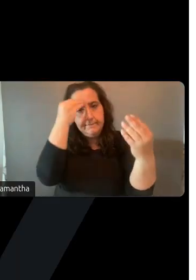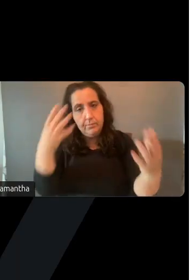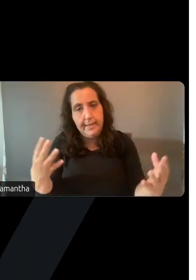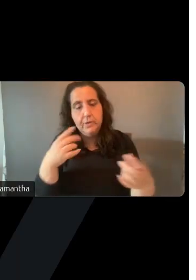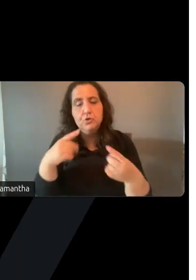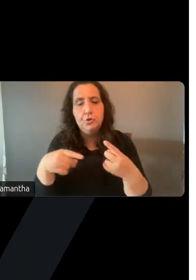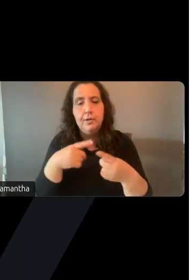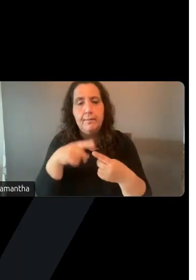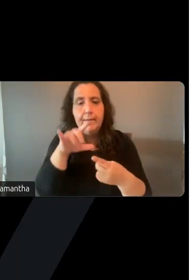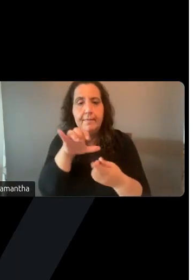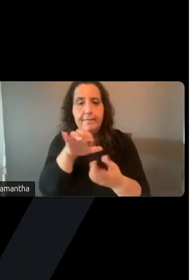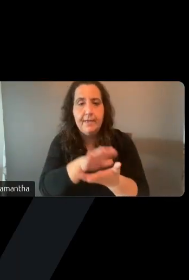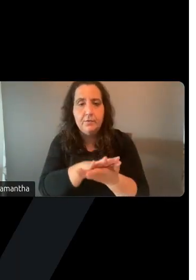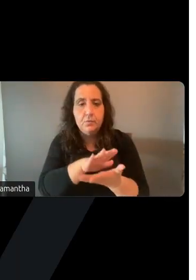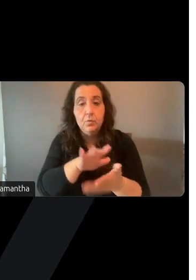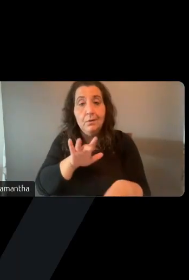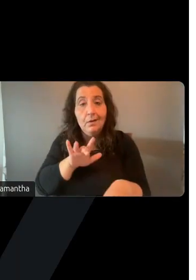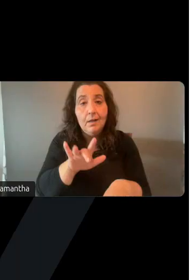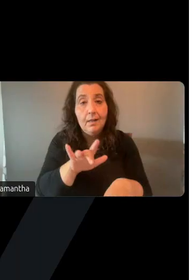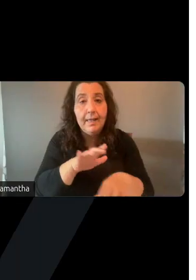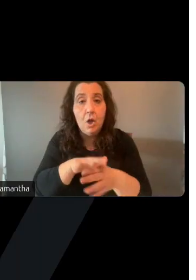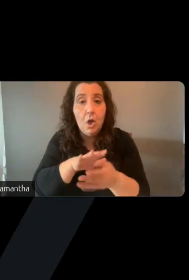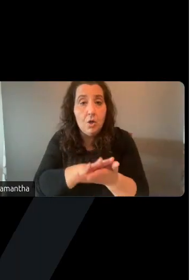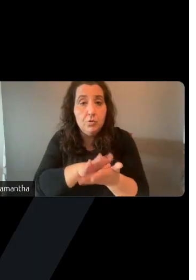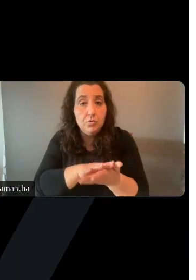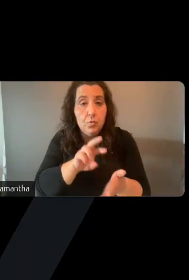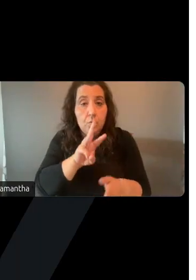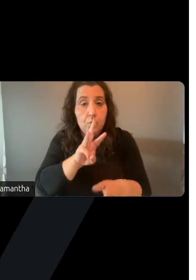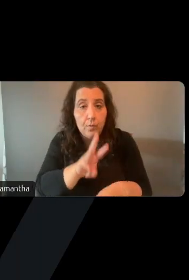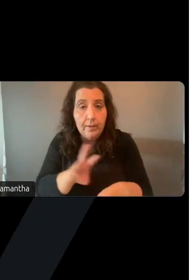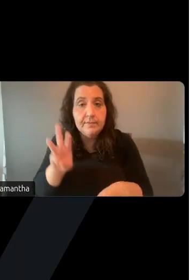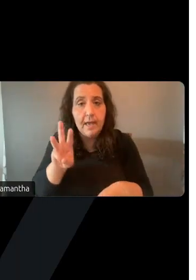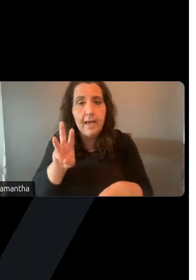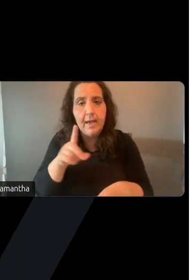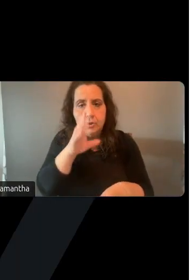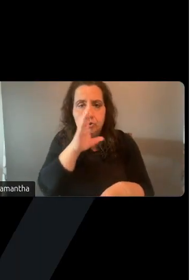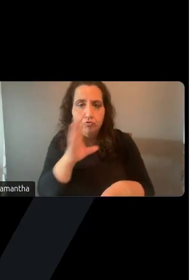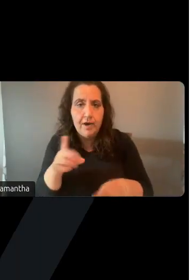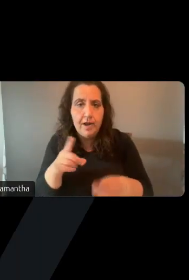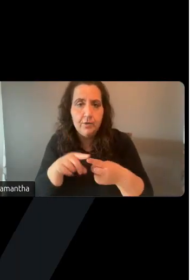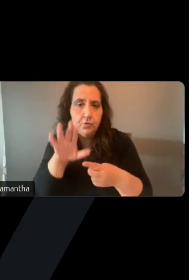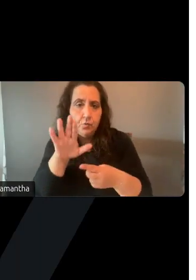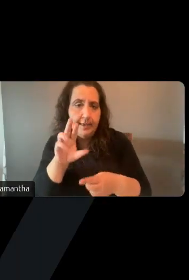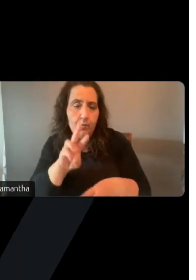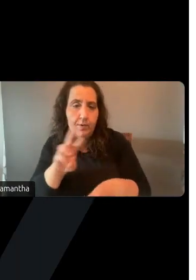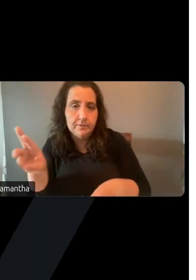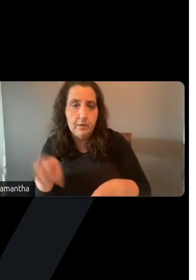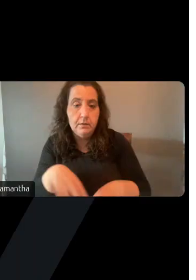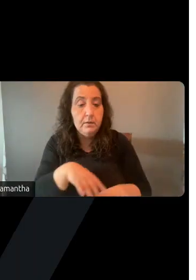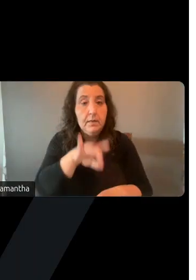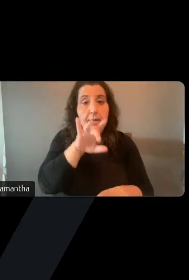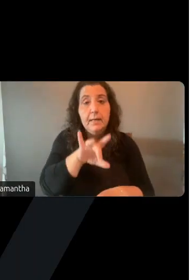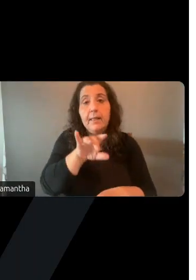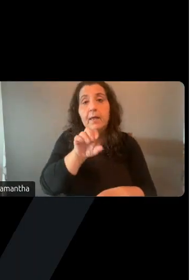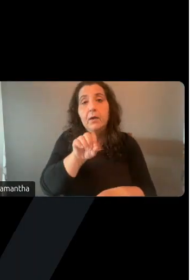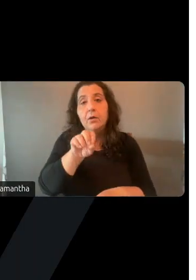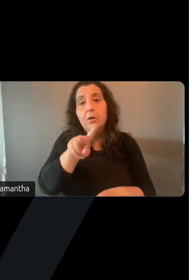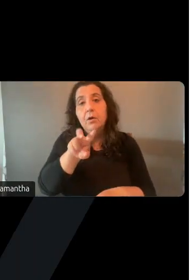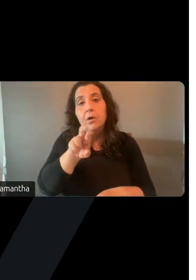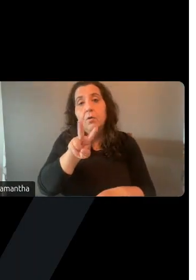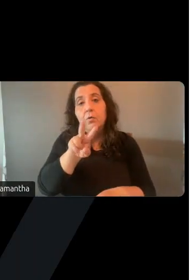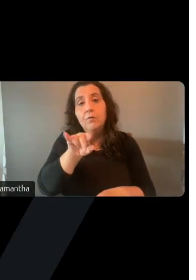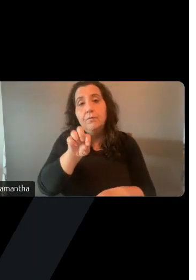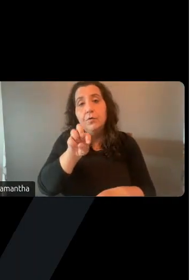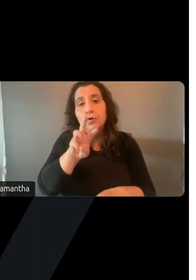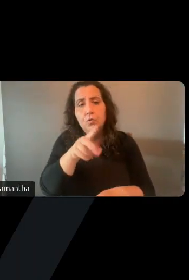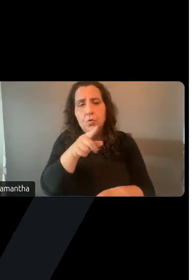about a school. Click on school website to go directly to their website. Click on Overview to see some data about their